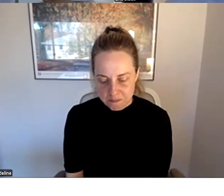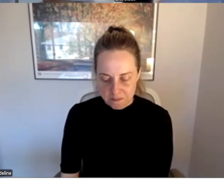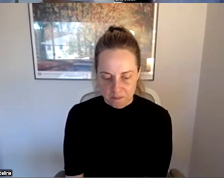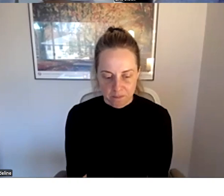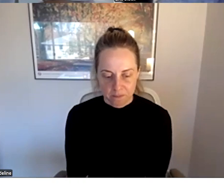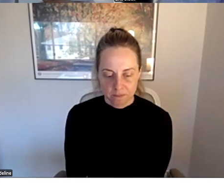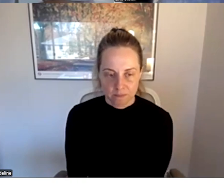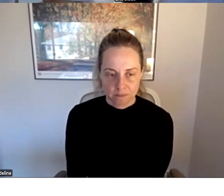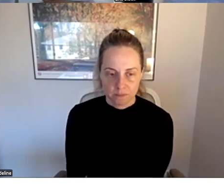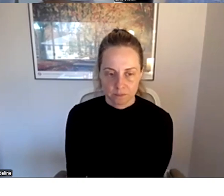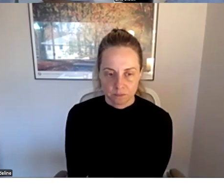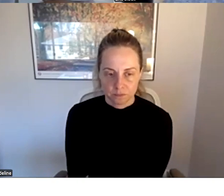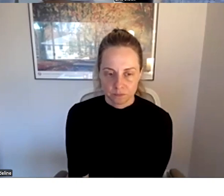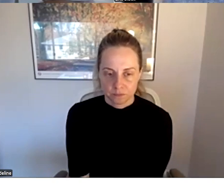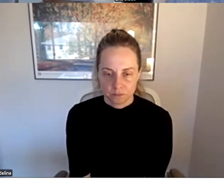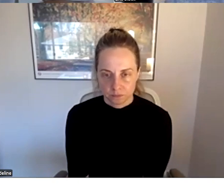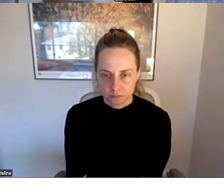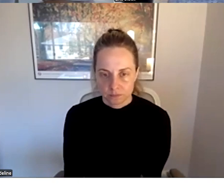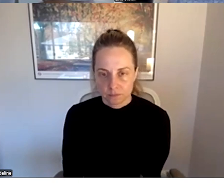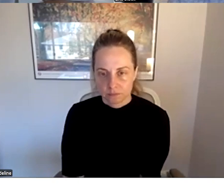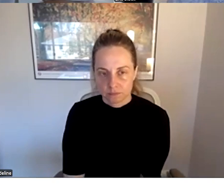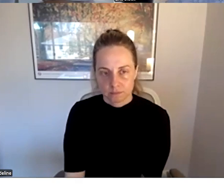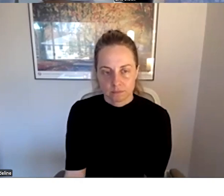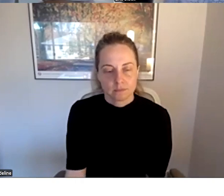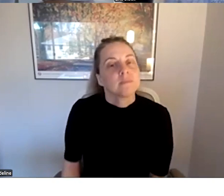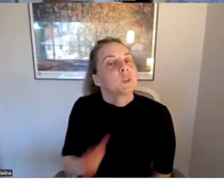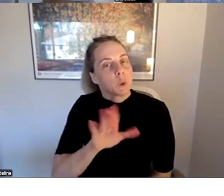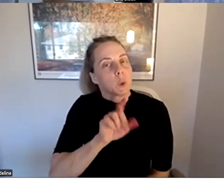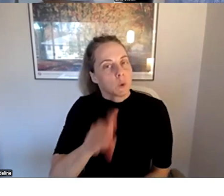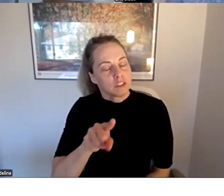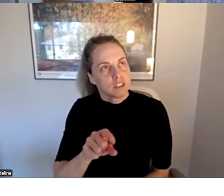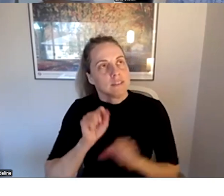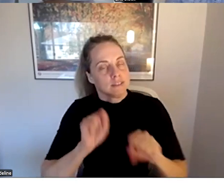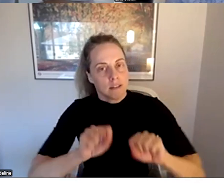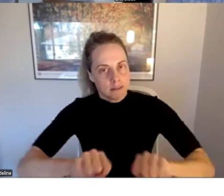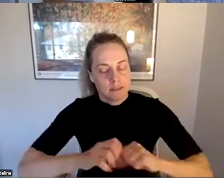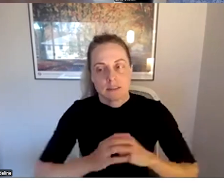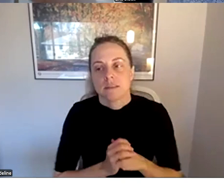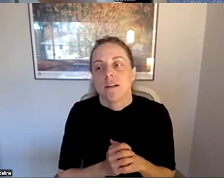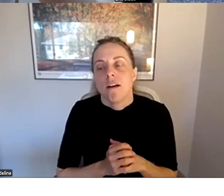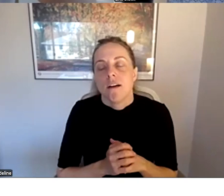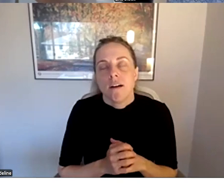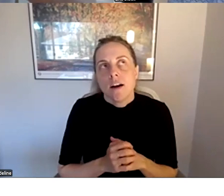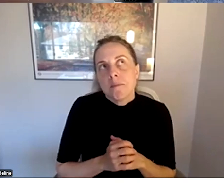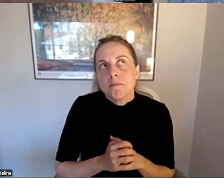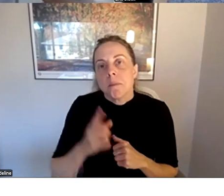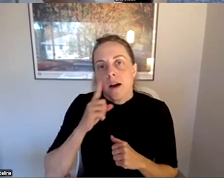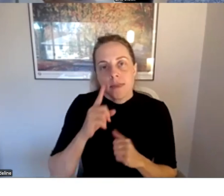now back to your question, that's about another social enterprise. I think technology is a